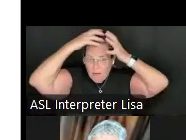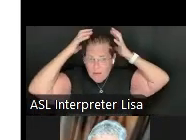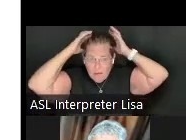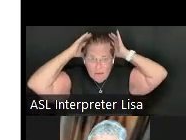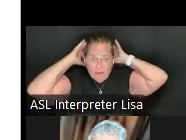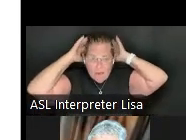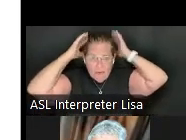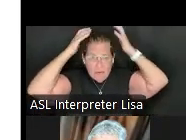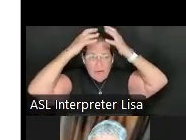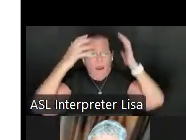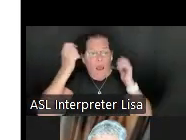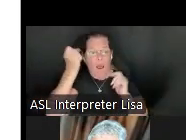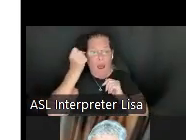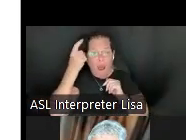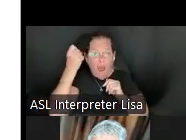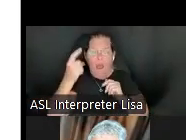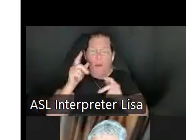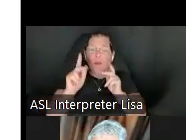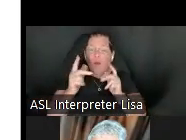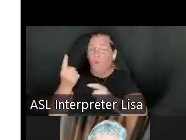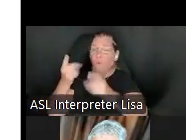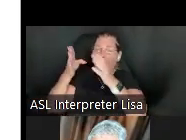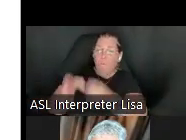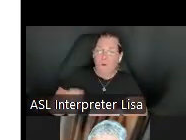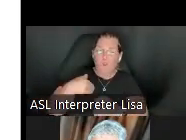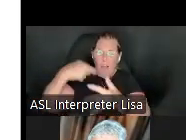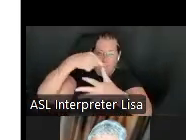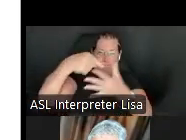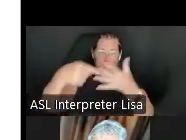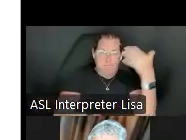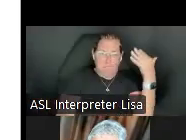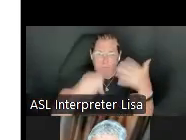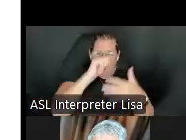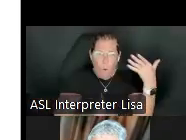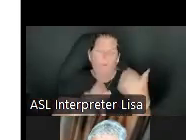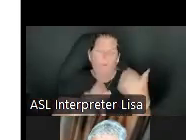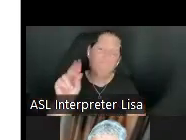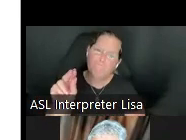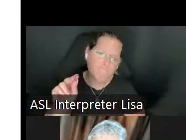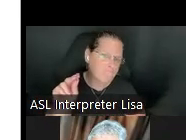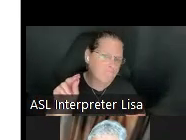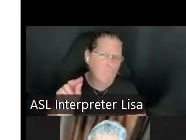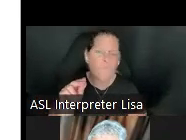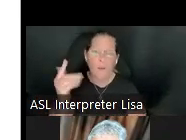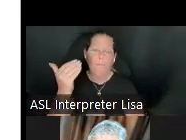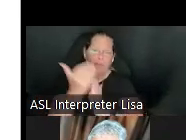is going to have all of these problems or deficits. It's a pretty long